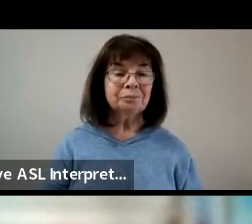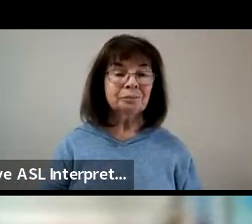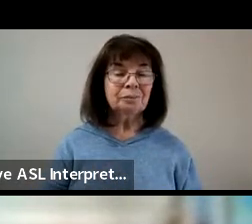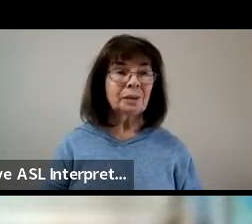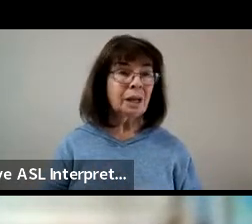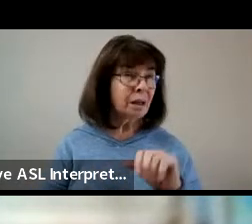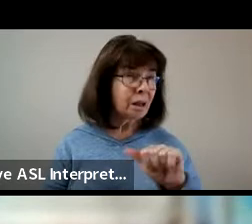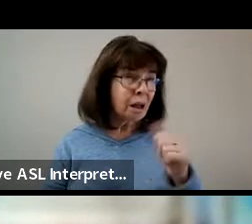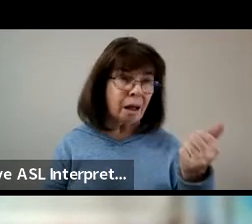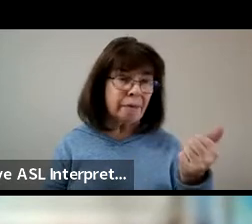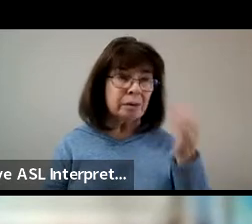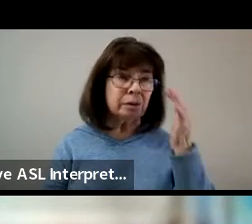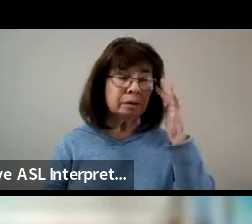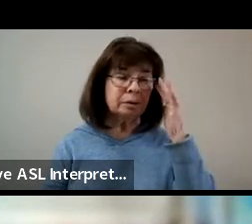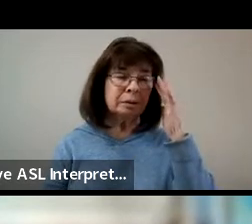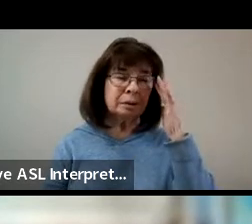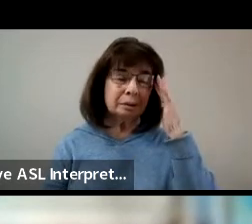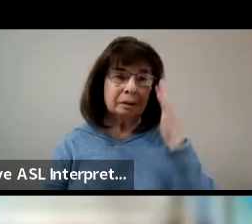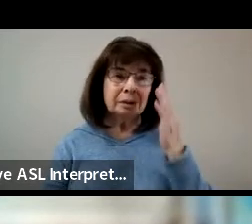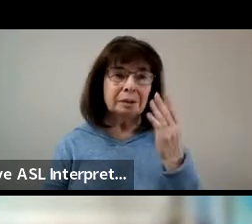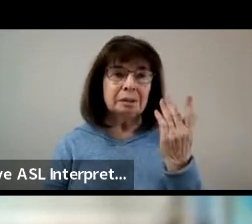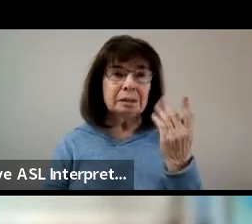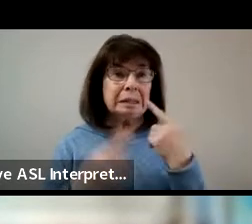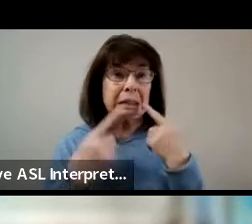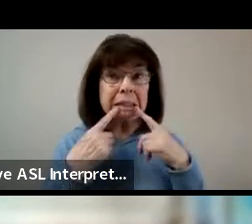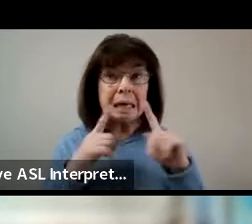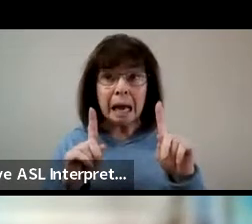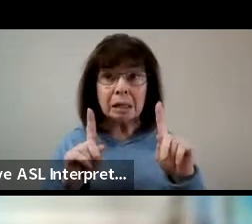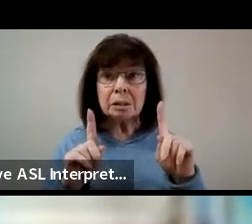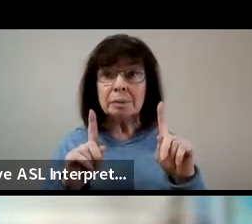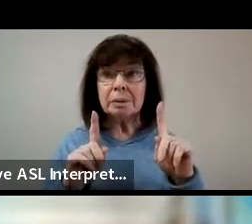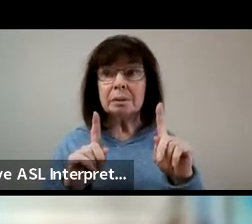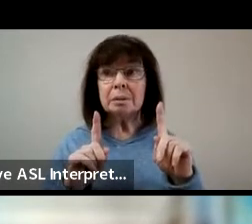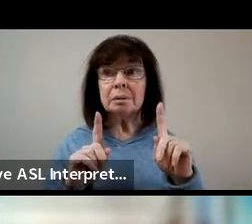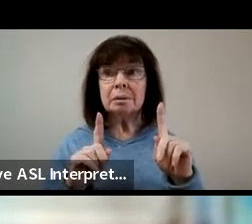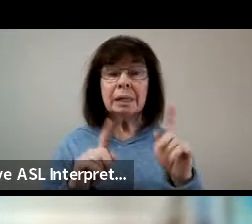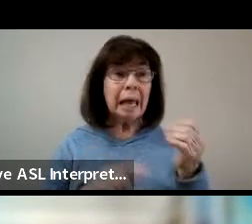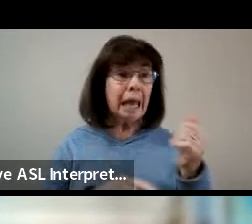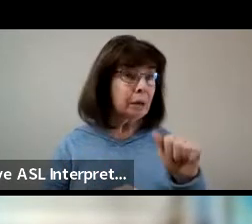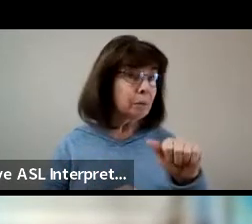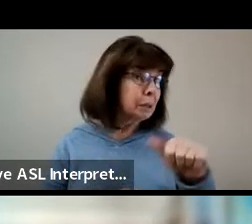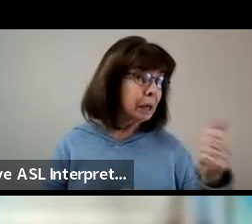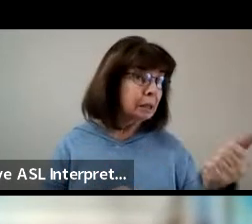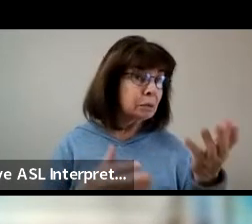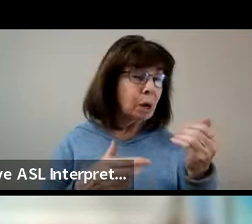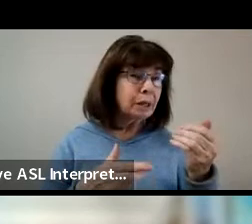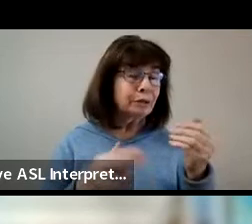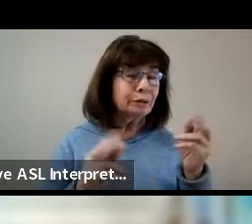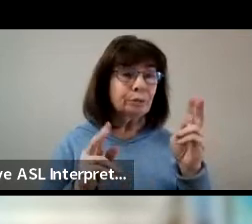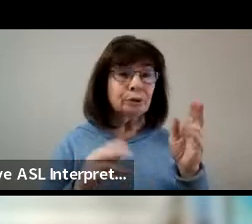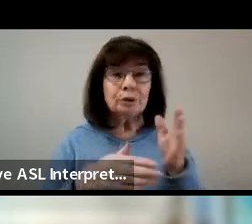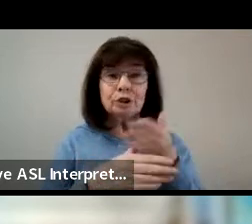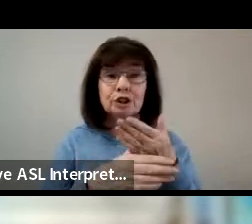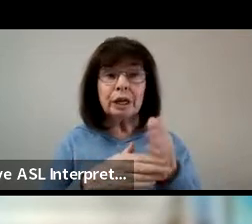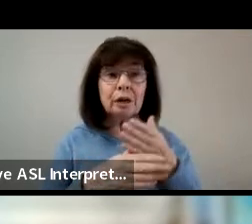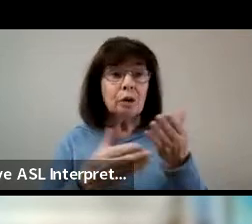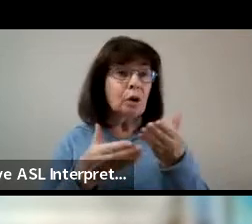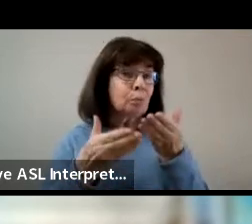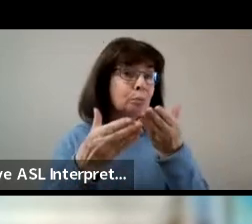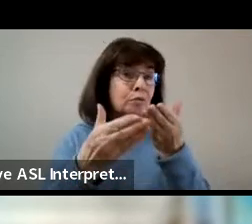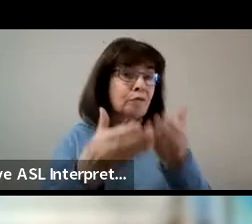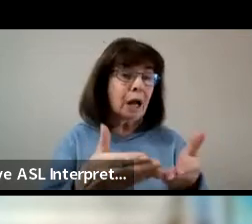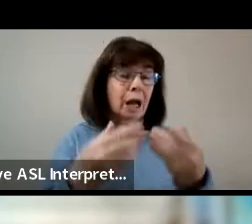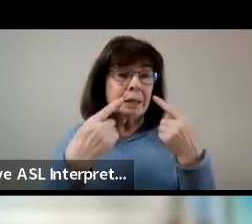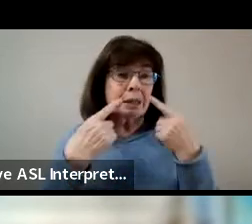there any other announcements? Anyone else want to share or provide an announcement at this